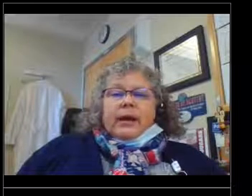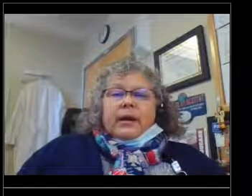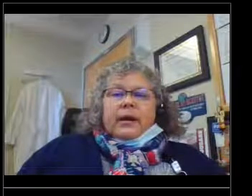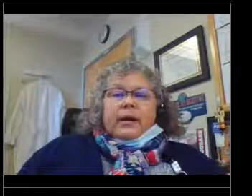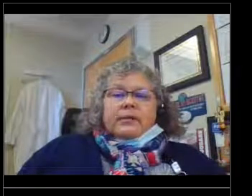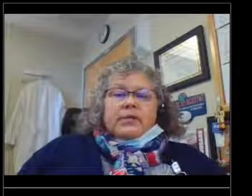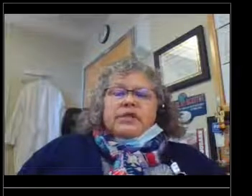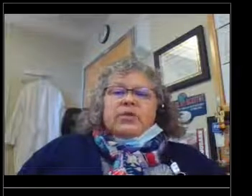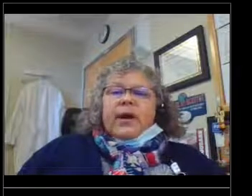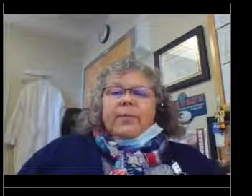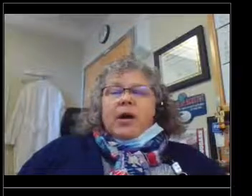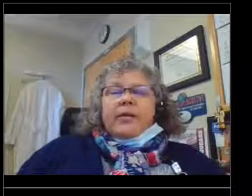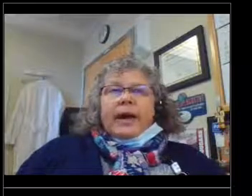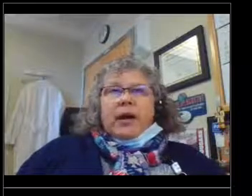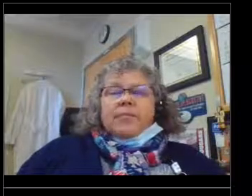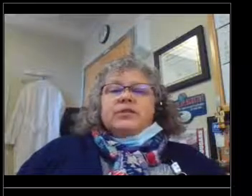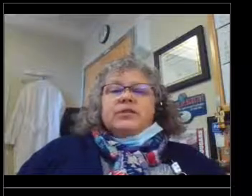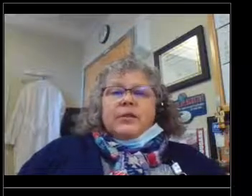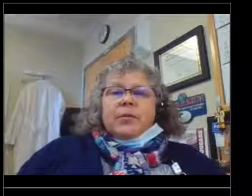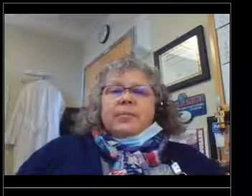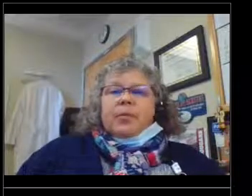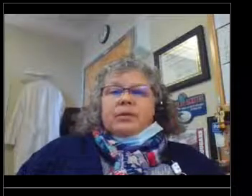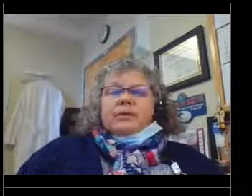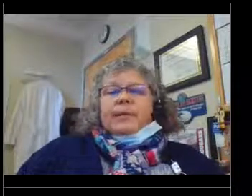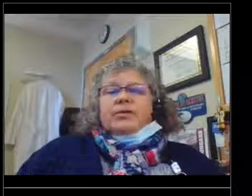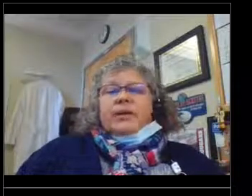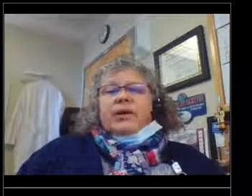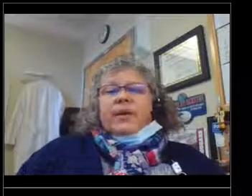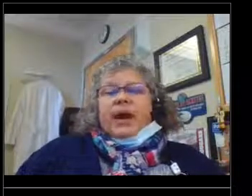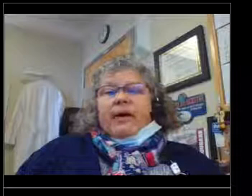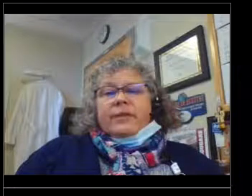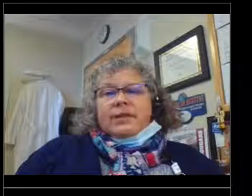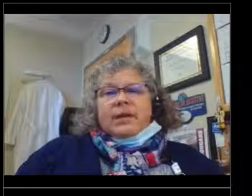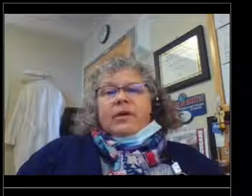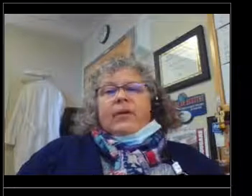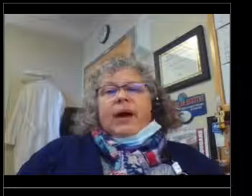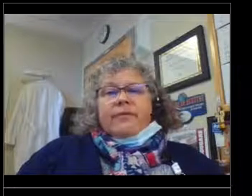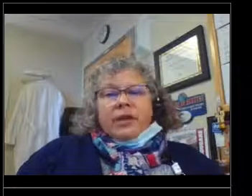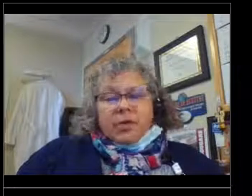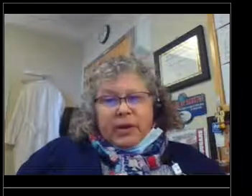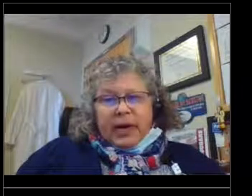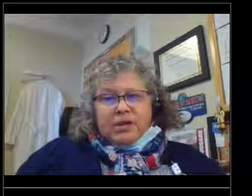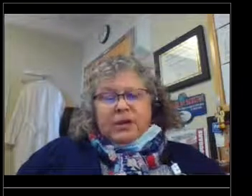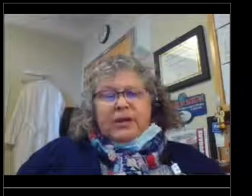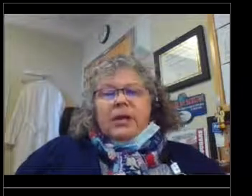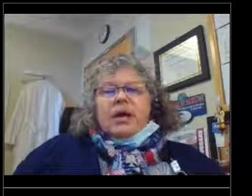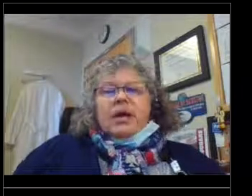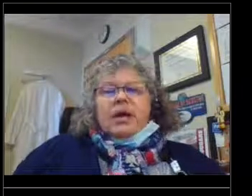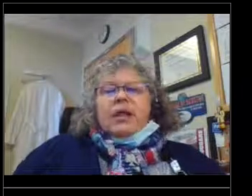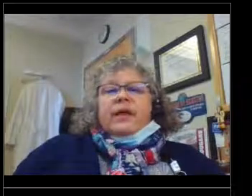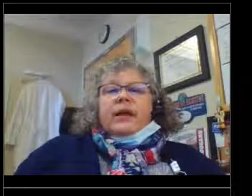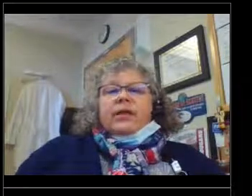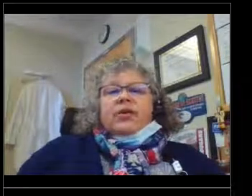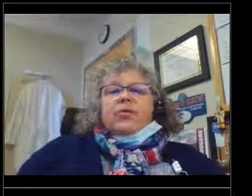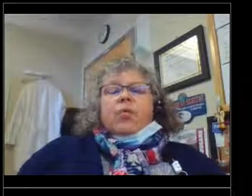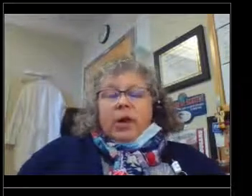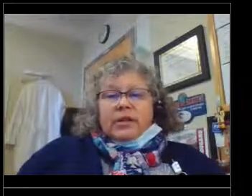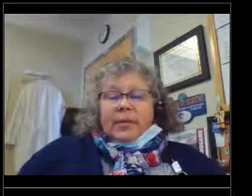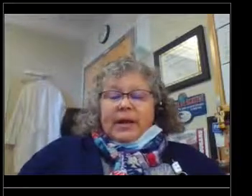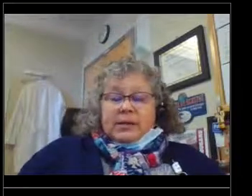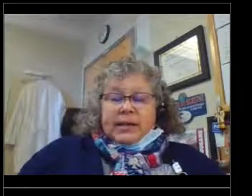Next slide. So just to wrap all that up, it's super important to make sure that you have the team, that you have the communication,